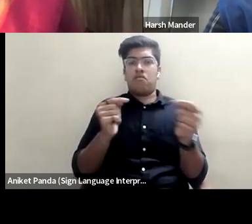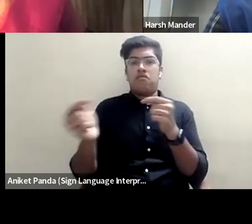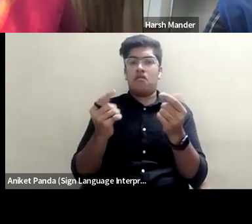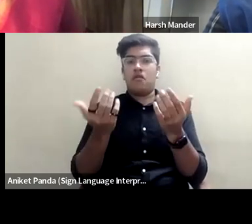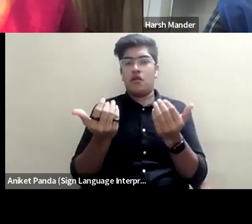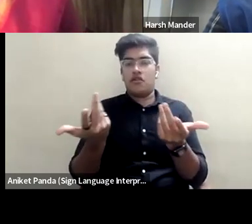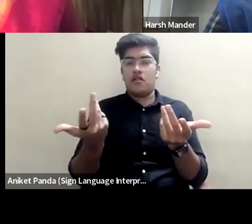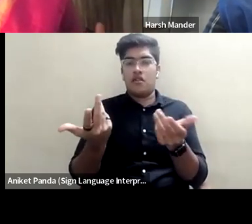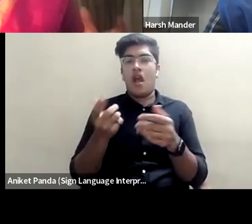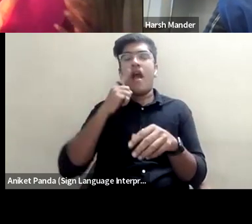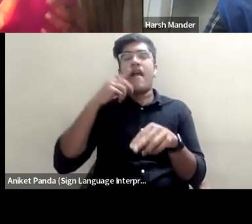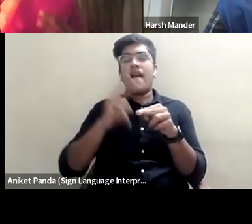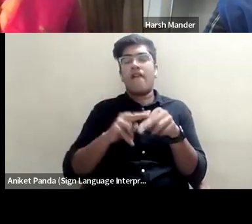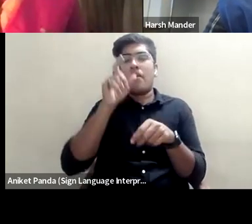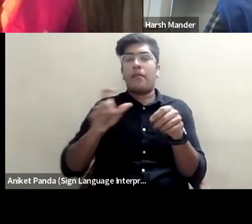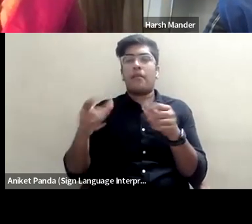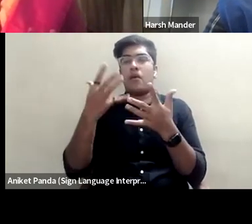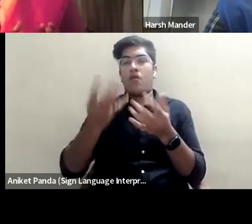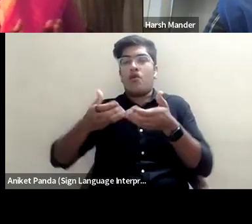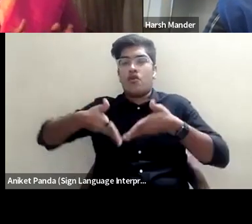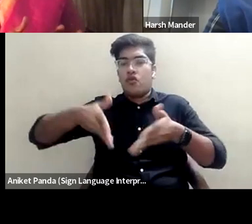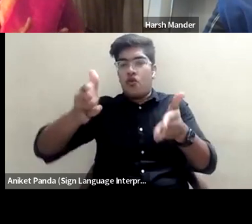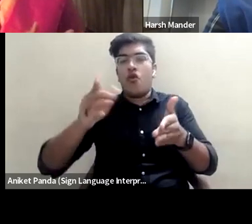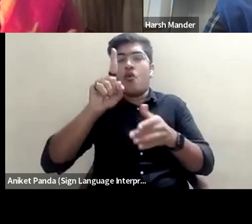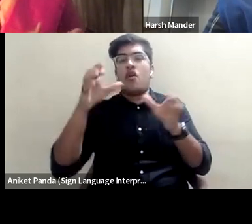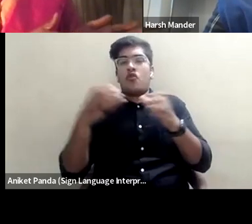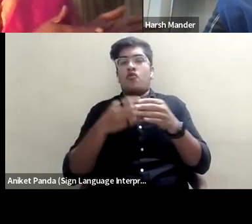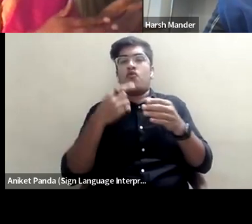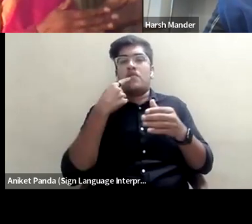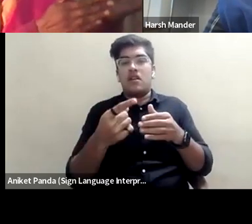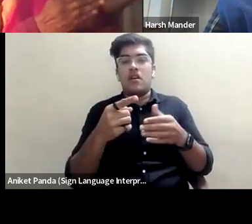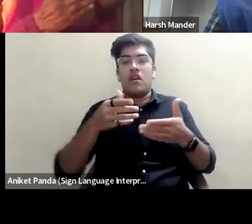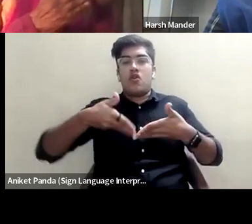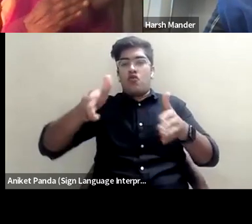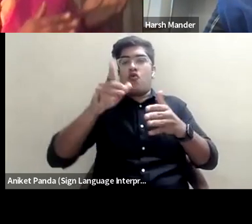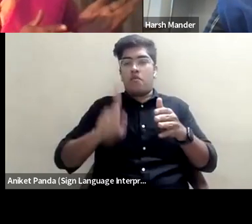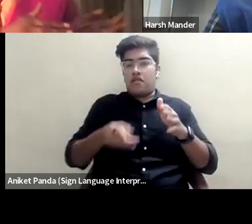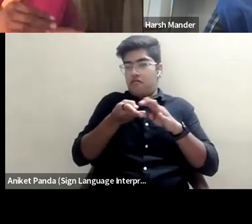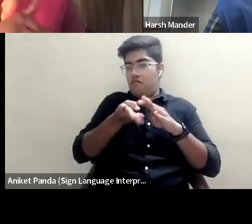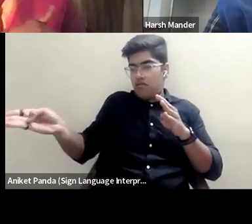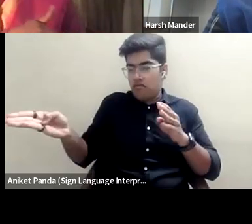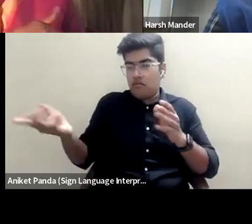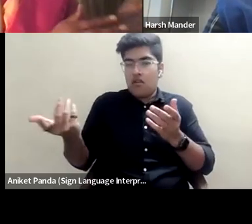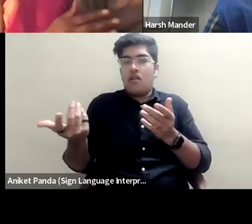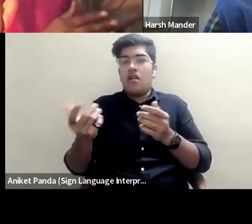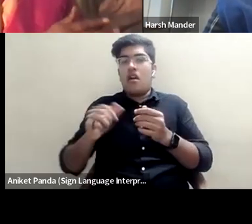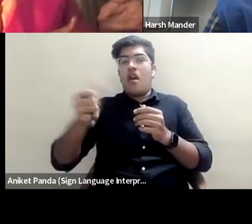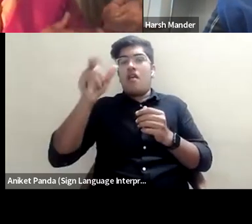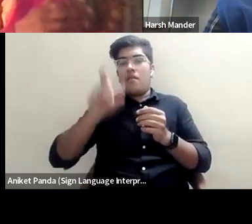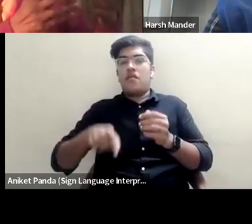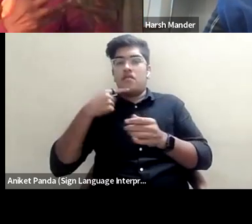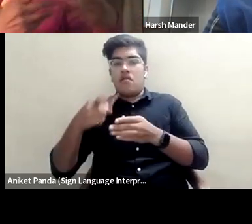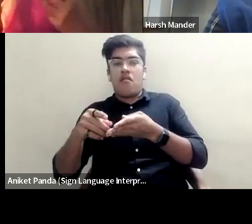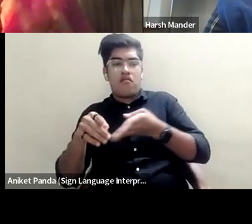a road. Now the other group will say we should have road going in this direction, crossing through these